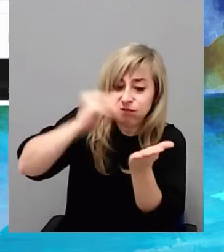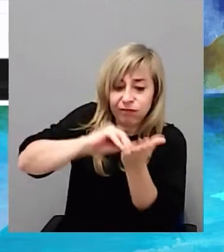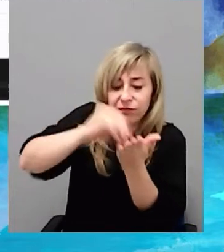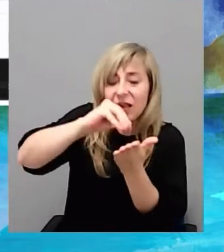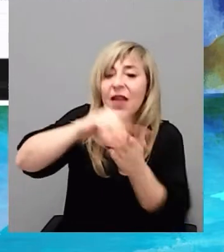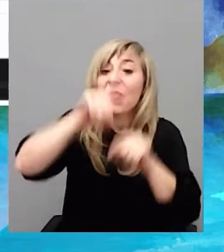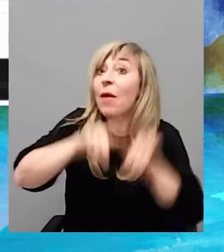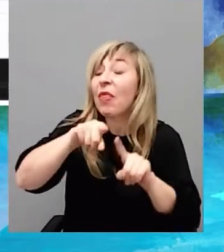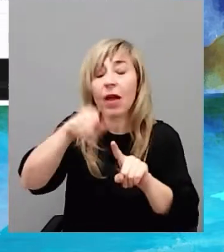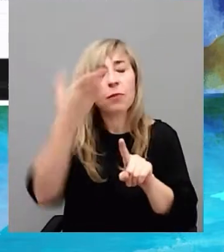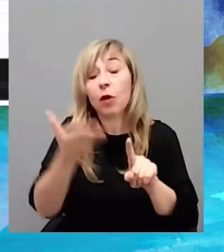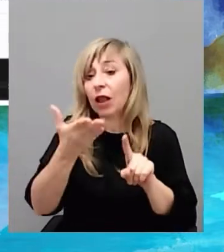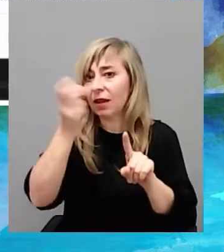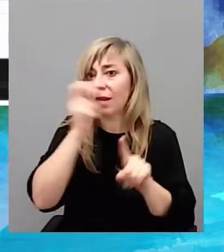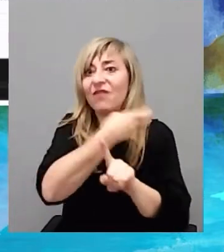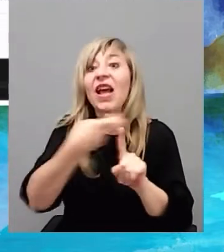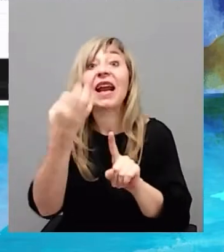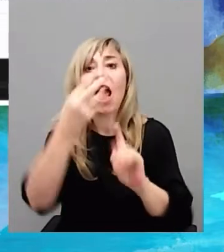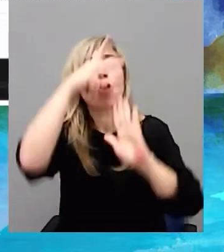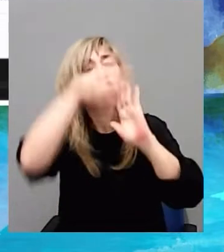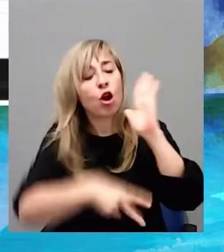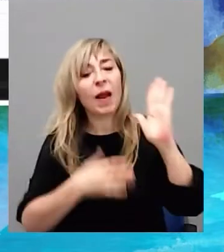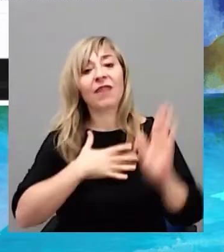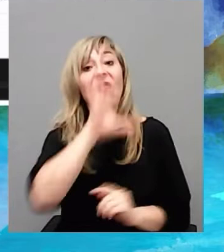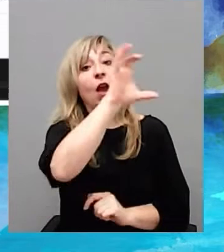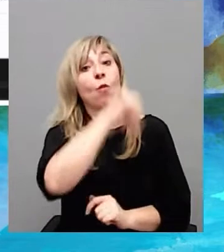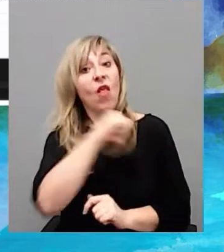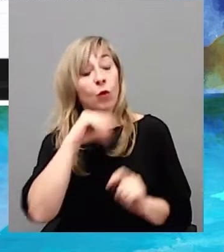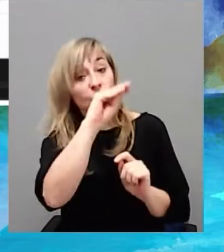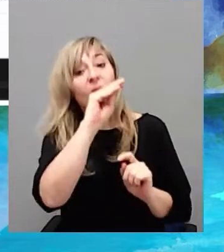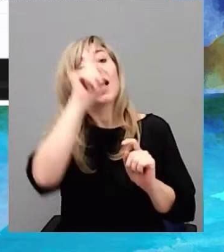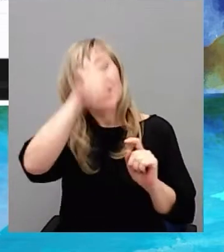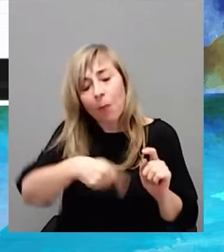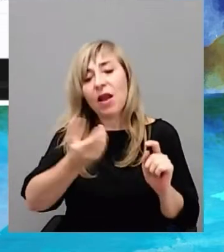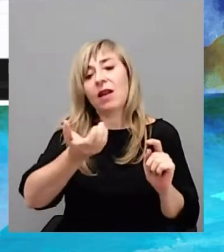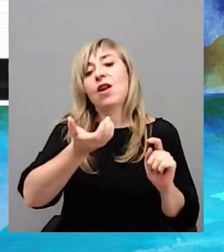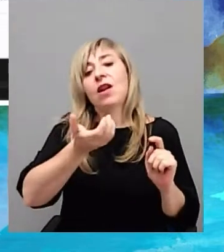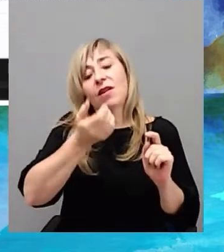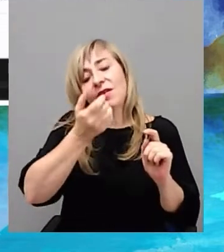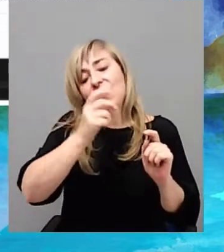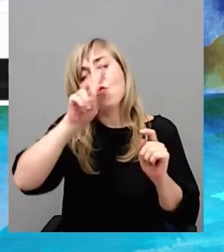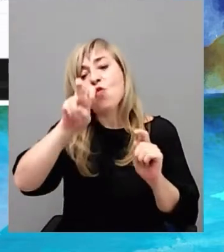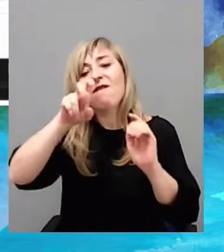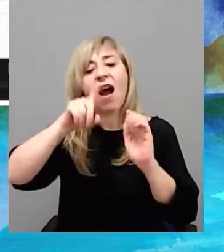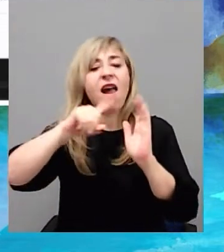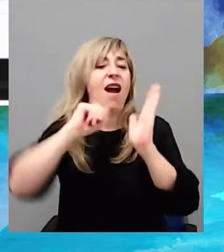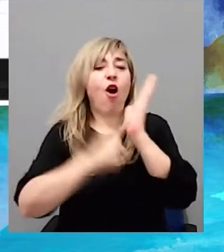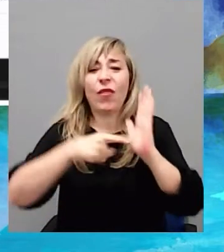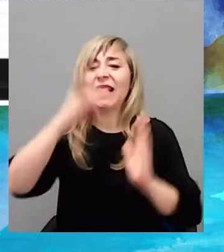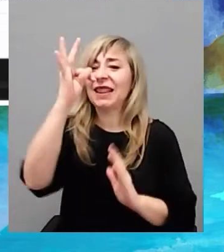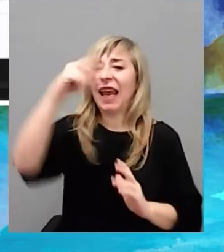under the regulations of the autonomous community and under the umbrella of the new PMA order,